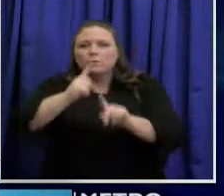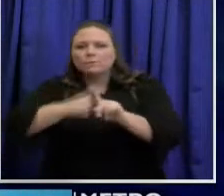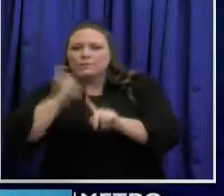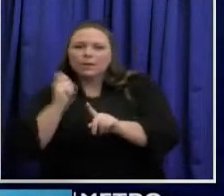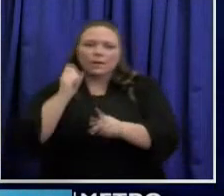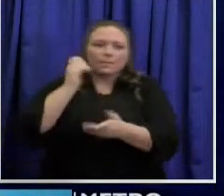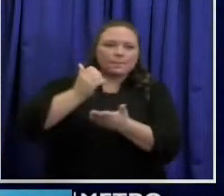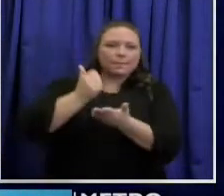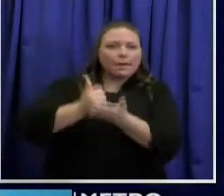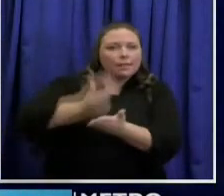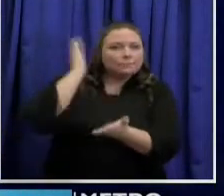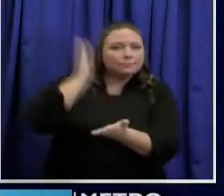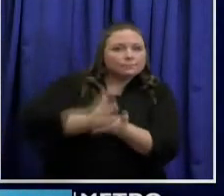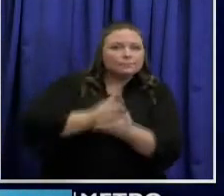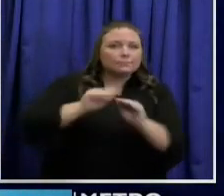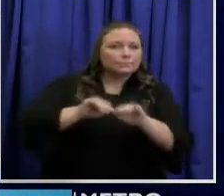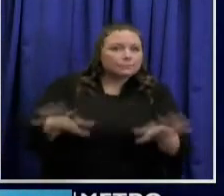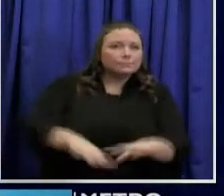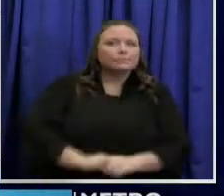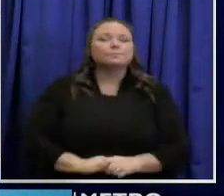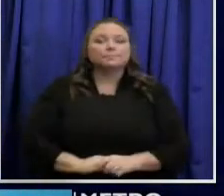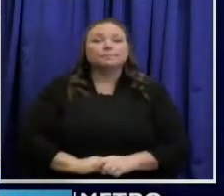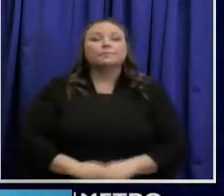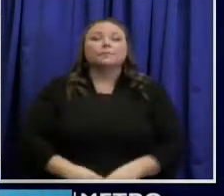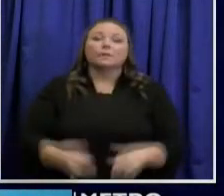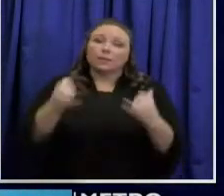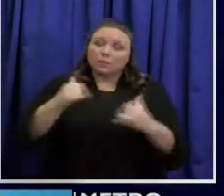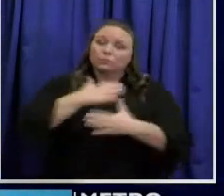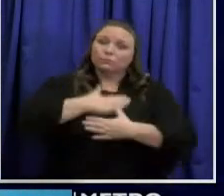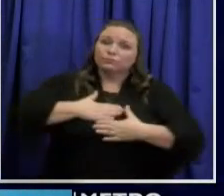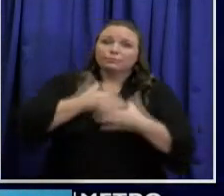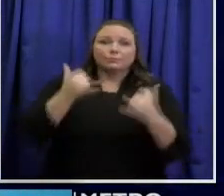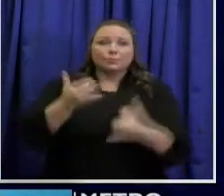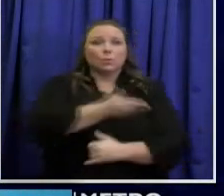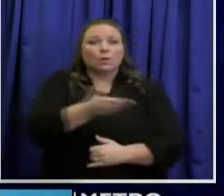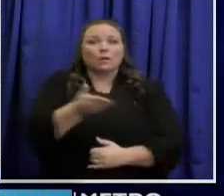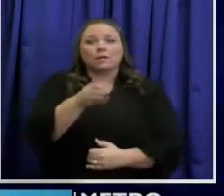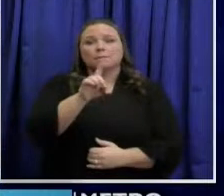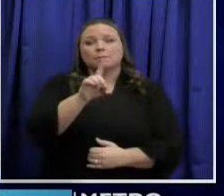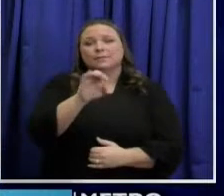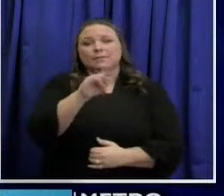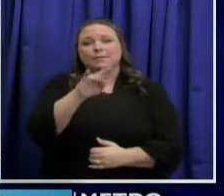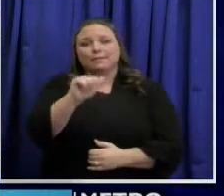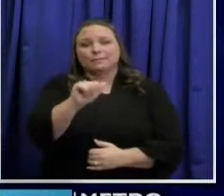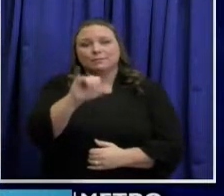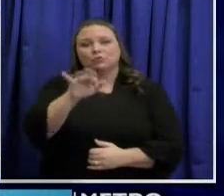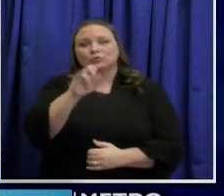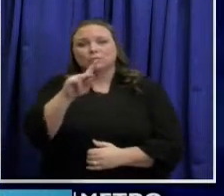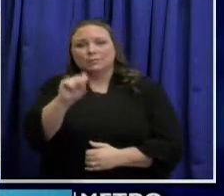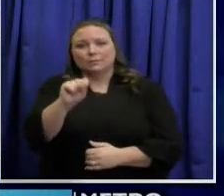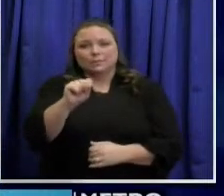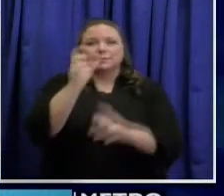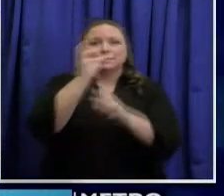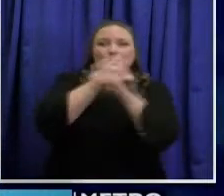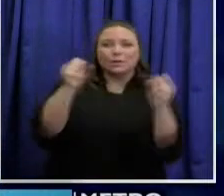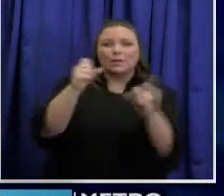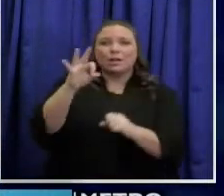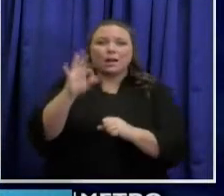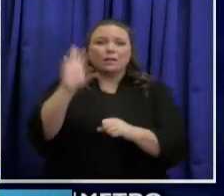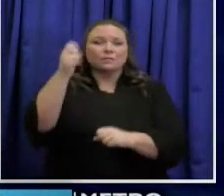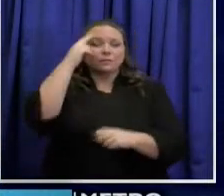stop the spread. Now, I'm pleased today to welcome DeCosta Jenkins, President and CEO of Nashville Electric